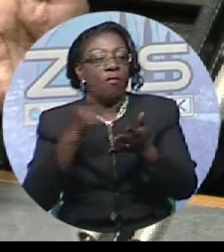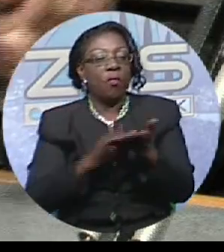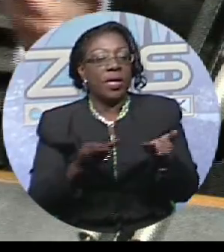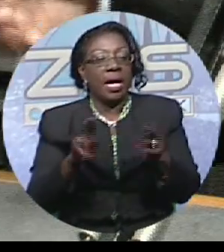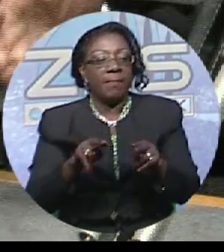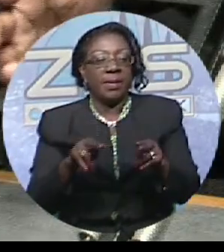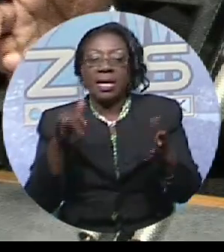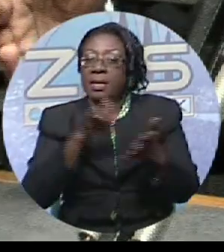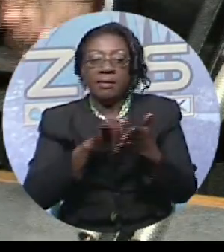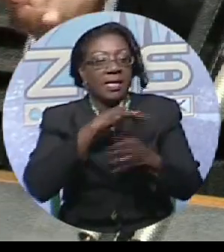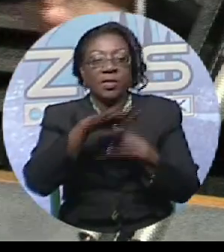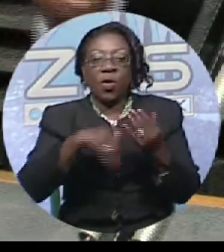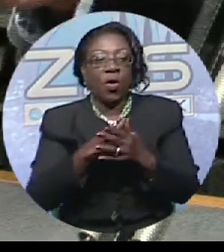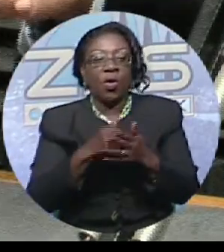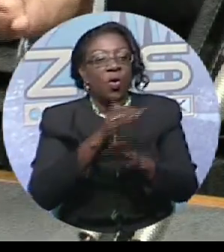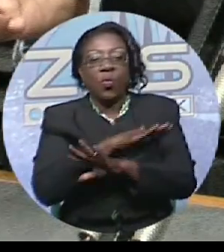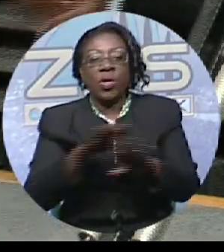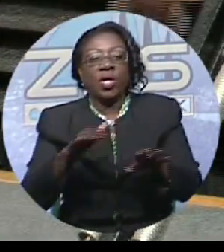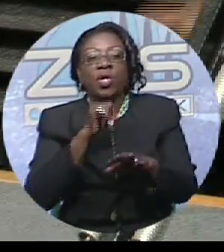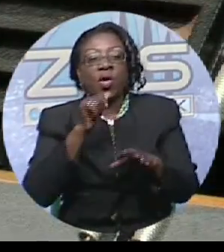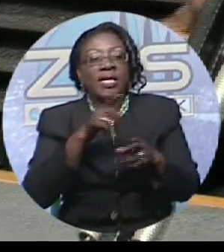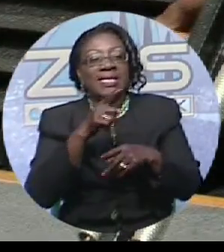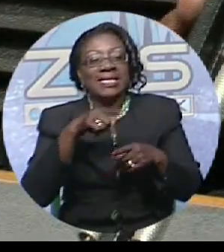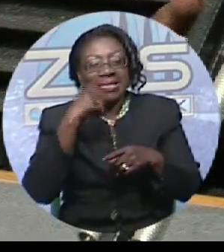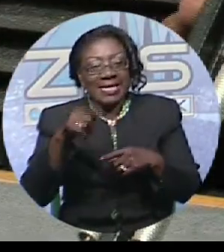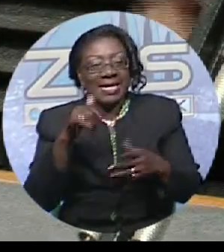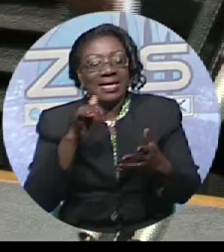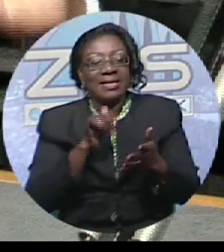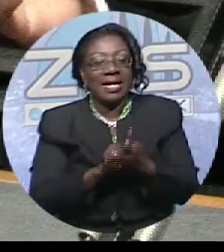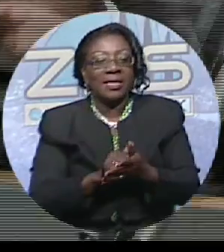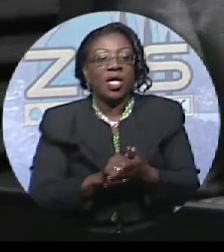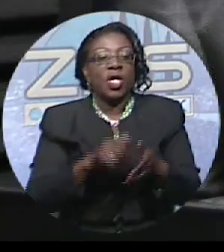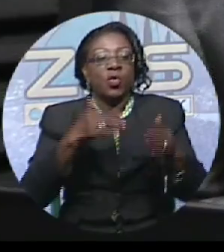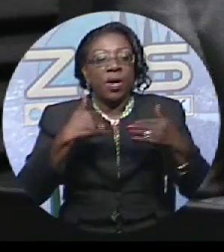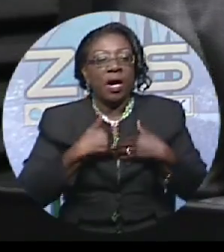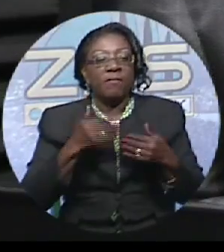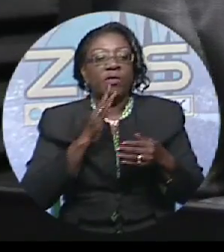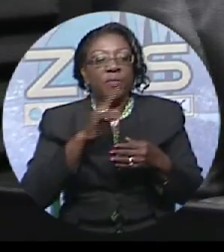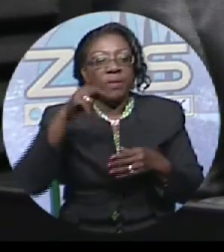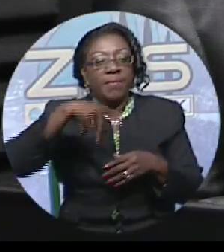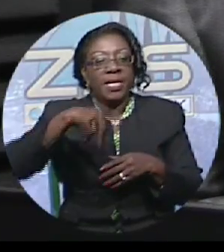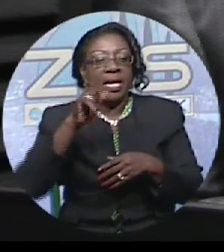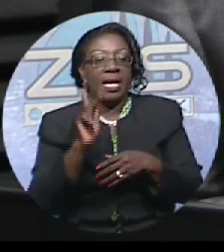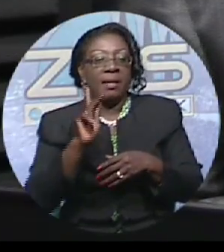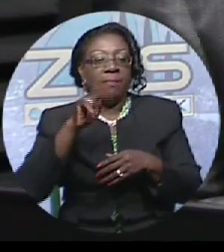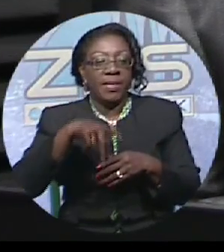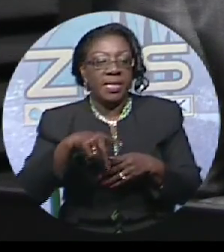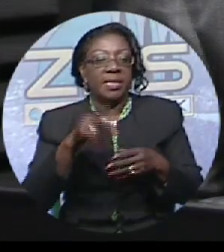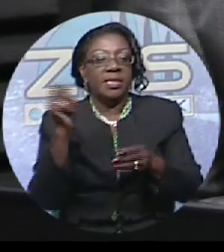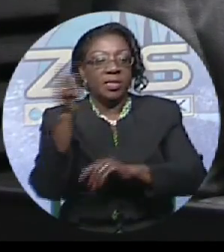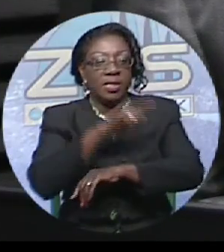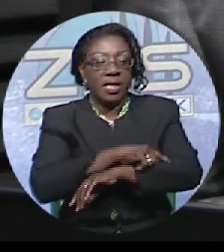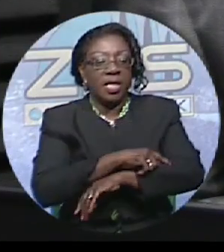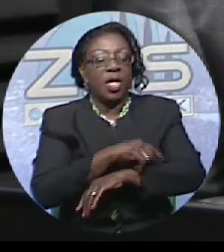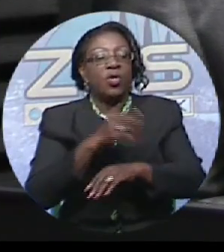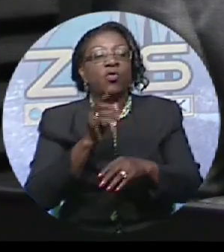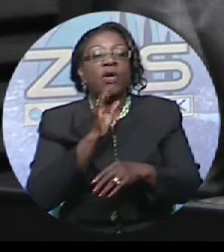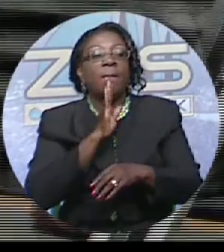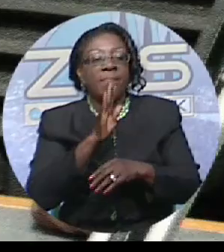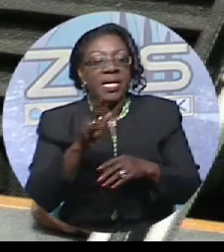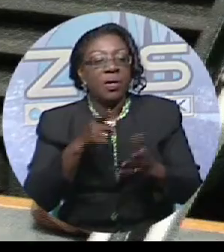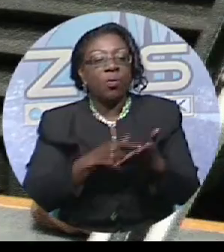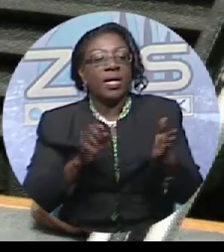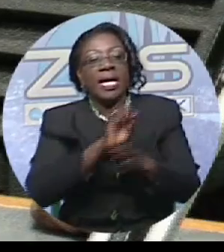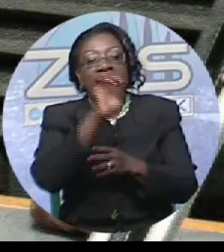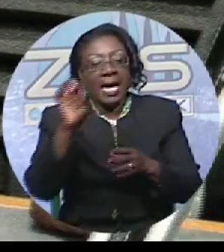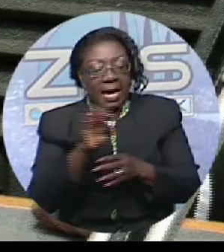all. We're not saying that you have, because you say that you're PLP today, that doesn't mean that at all. You can be whatever you want to be. In fact,